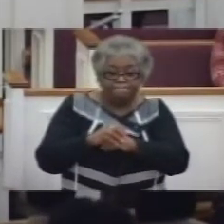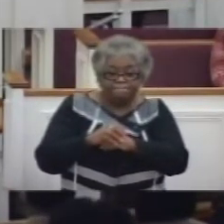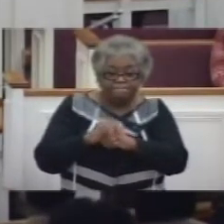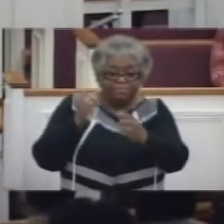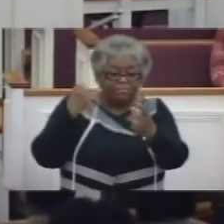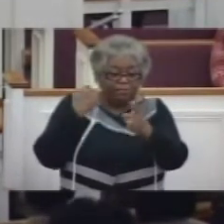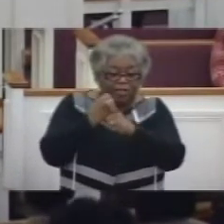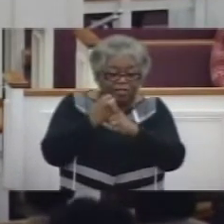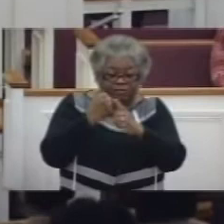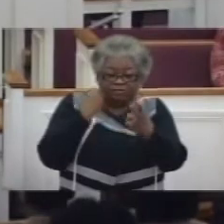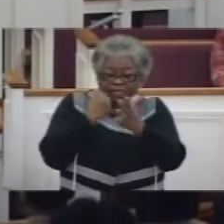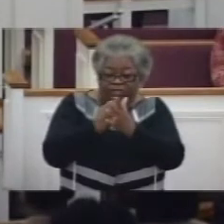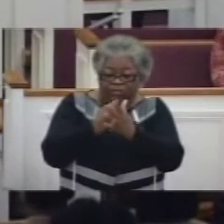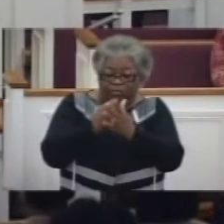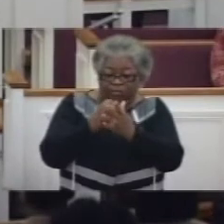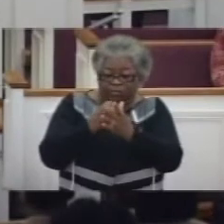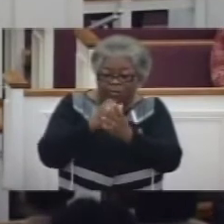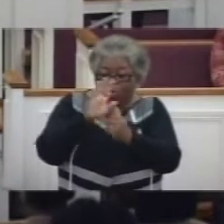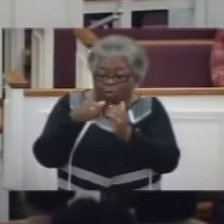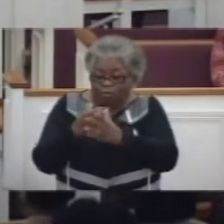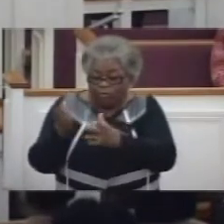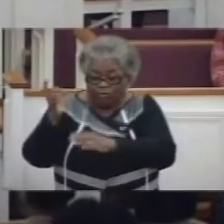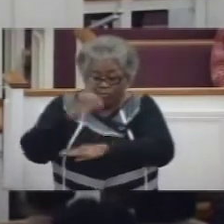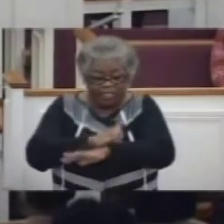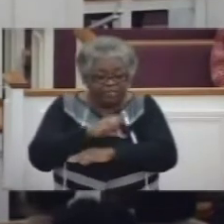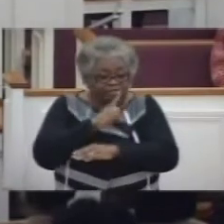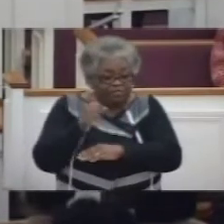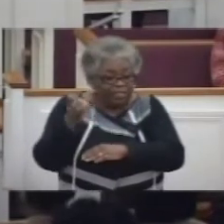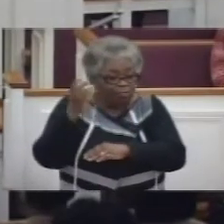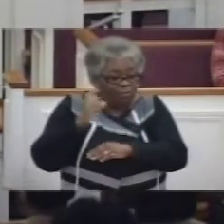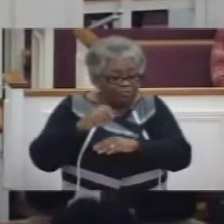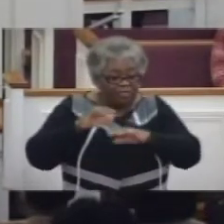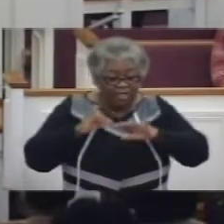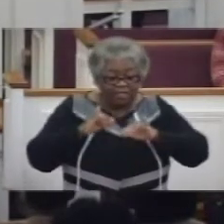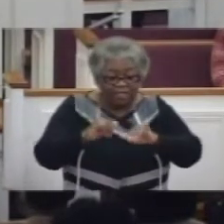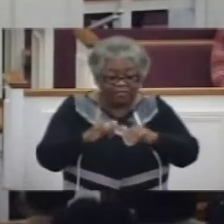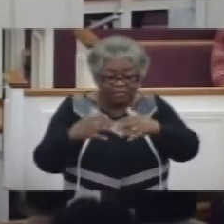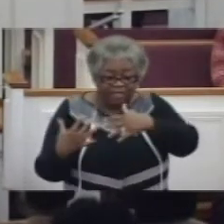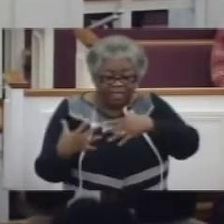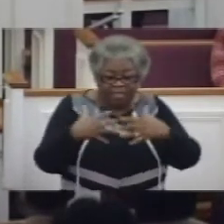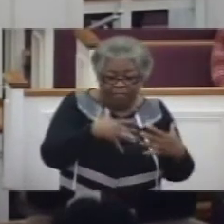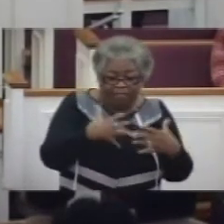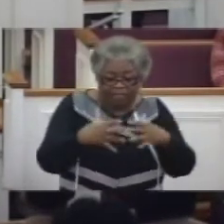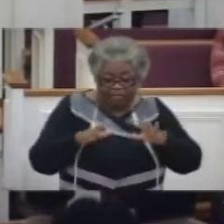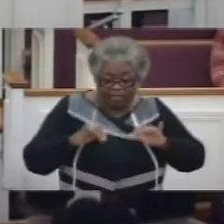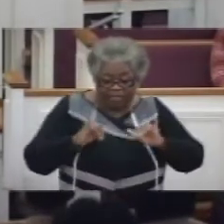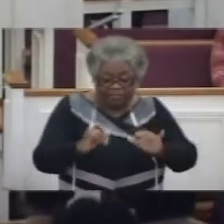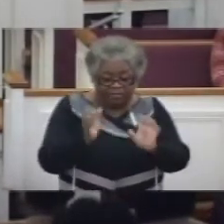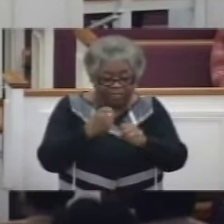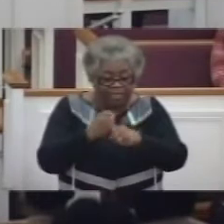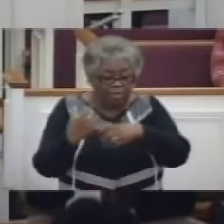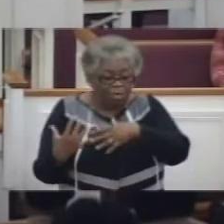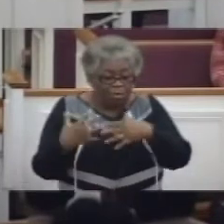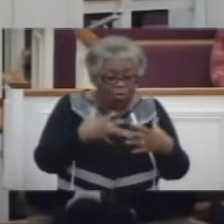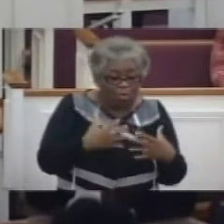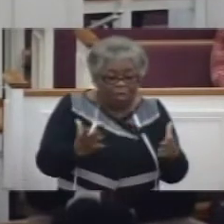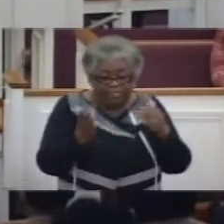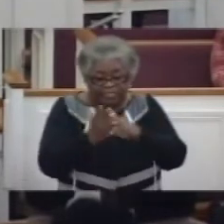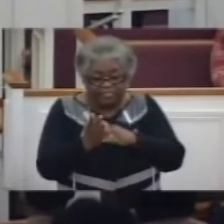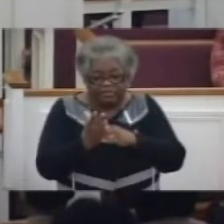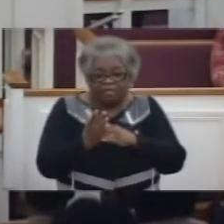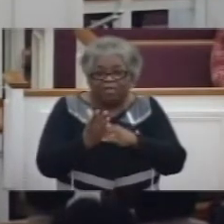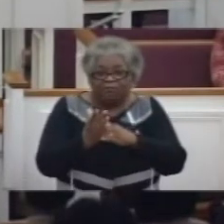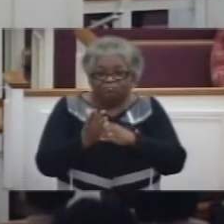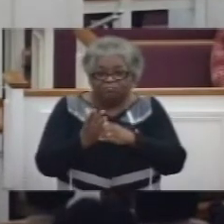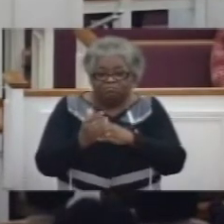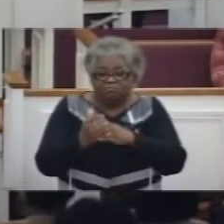the Philistines were constantly in battle, constantly making war against Israel.